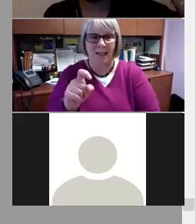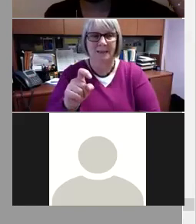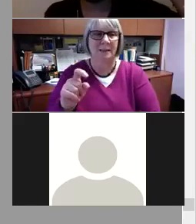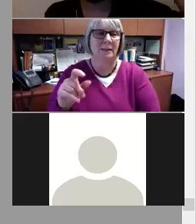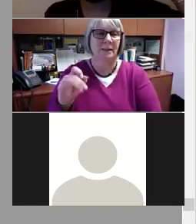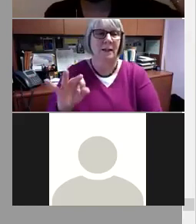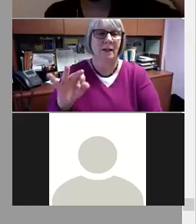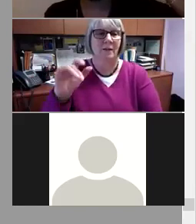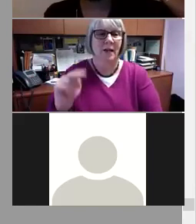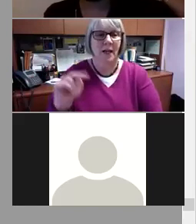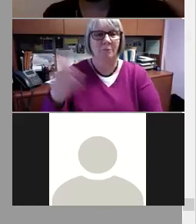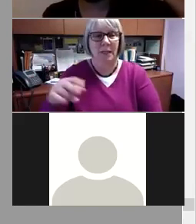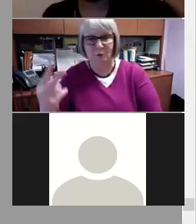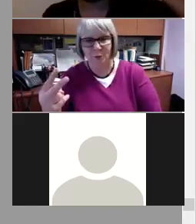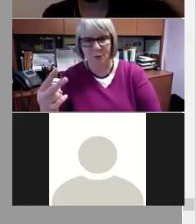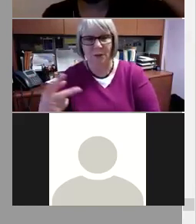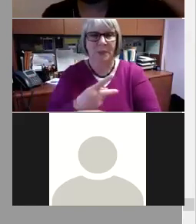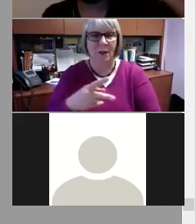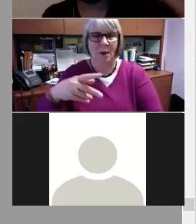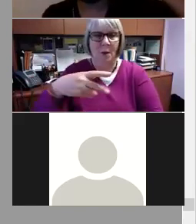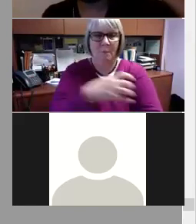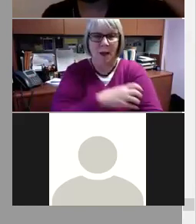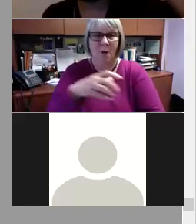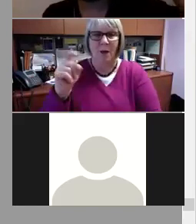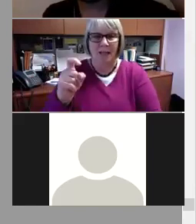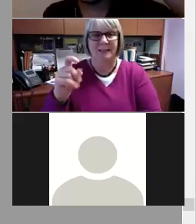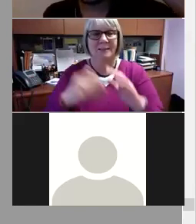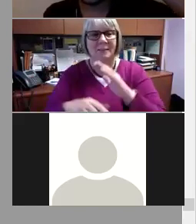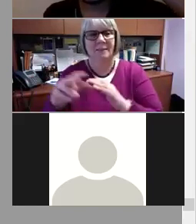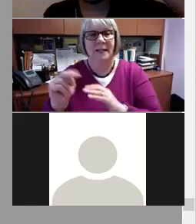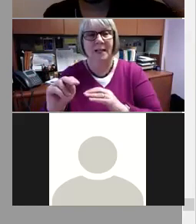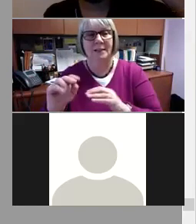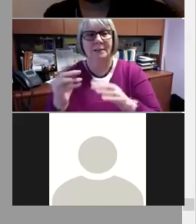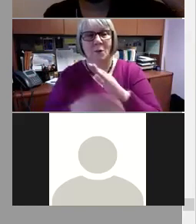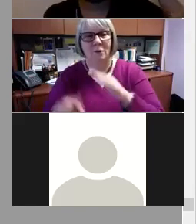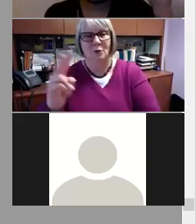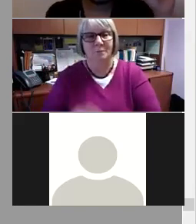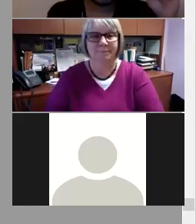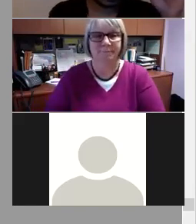n by 2 times pow x of n by 2. That is the first function.